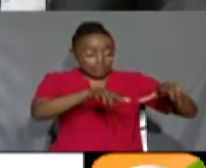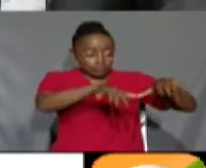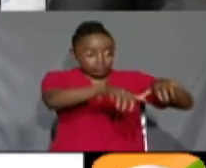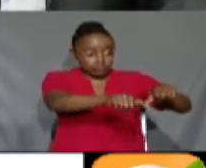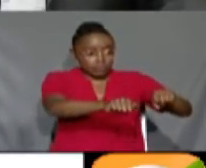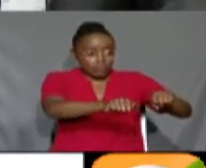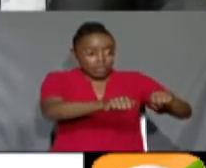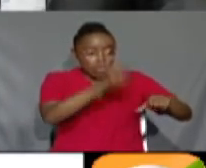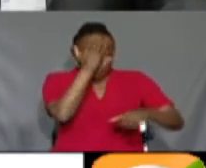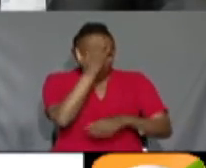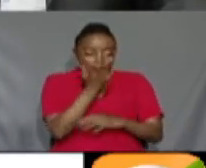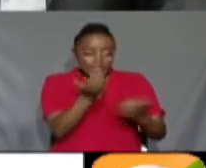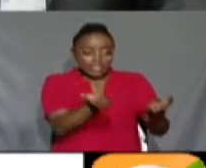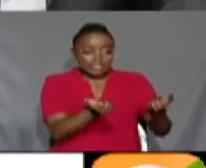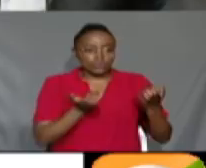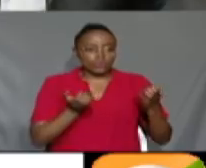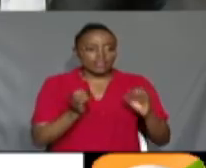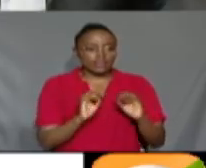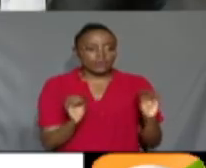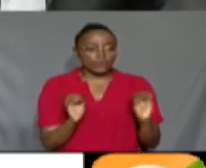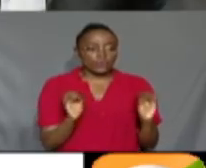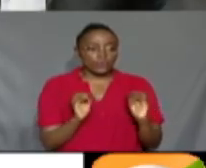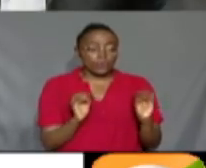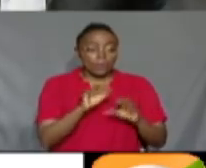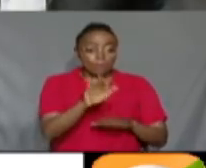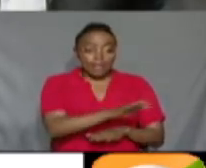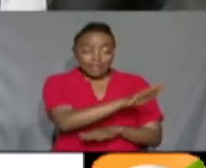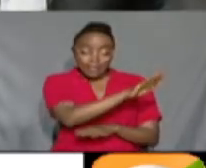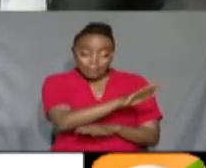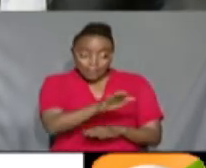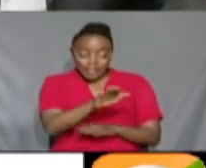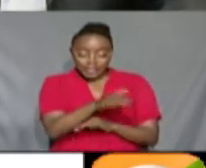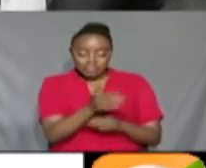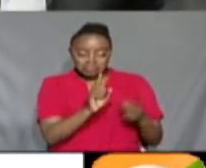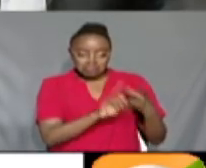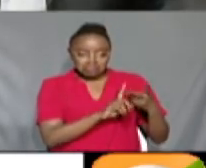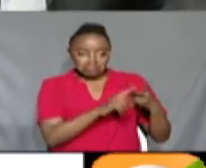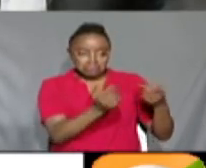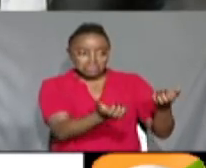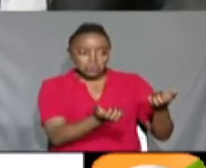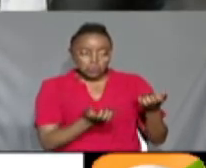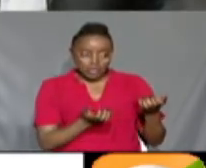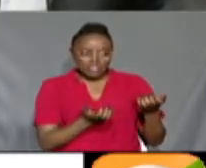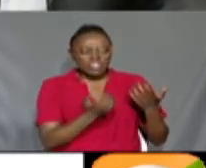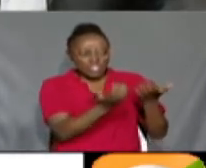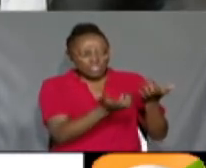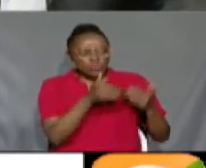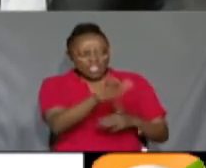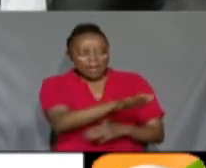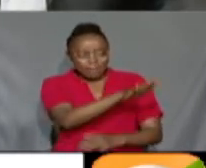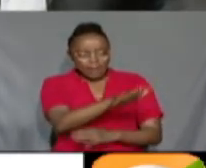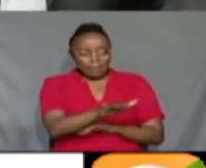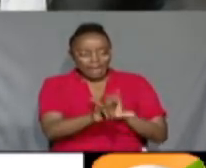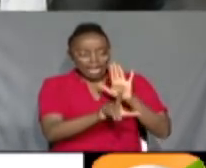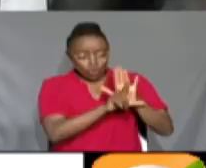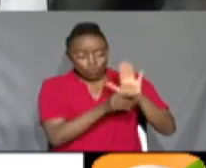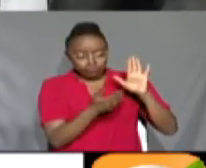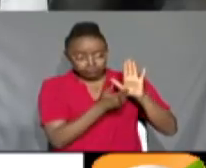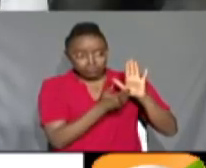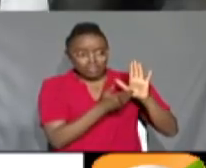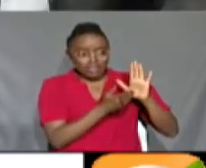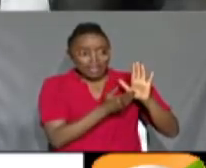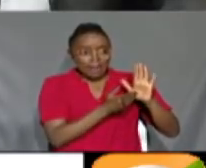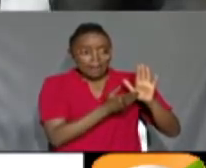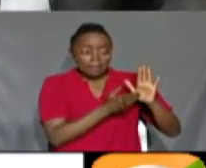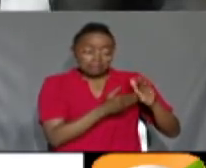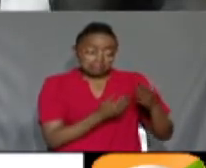implement, because it does not require parliament. It does not require, it requires parliament if the law is to be done. But